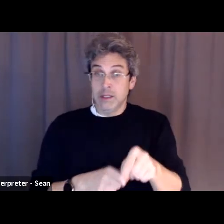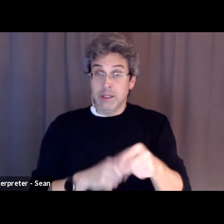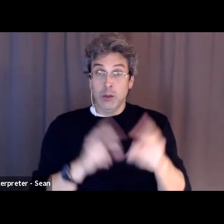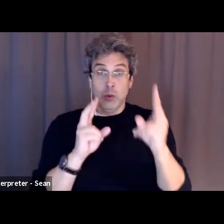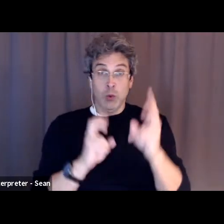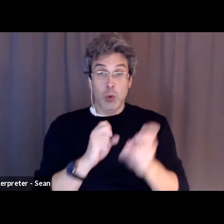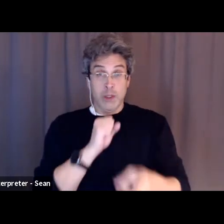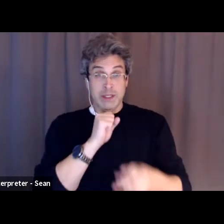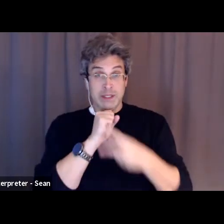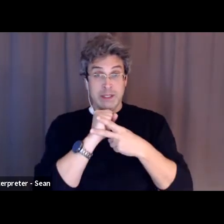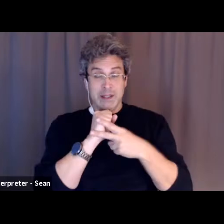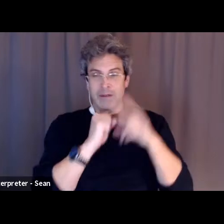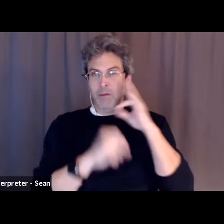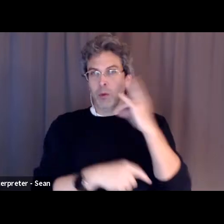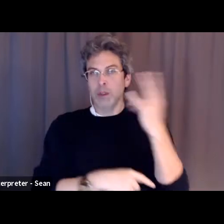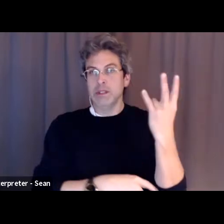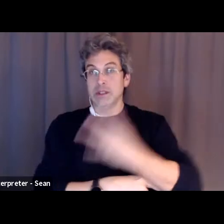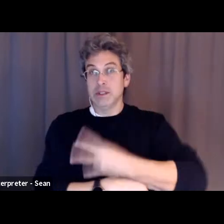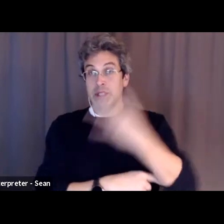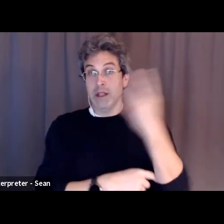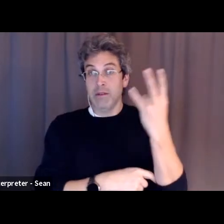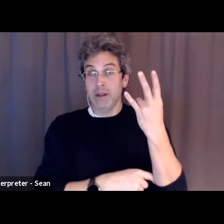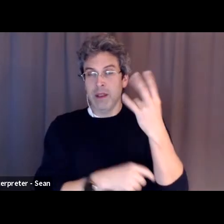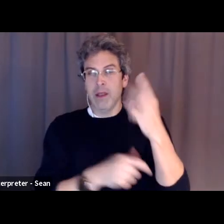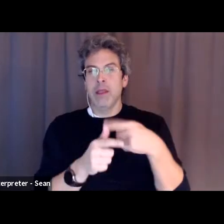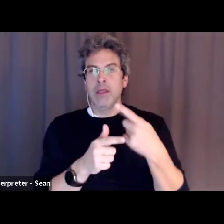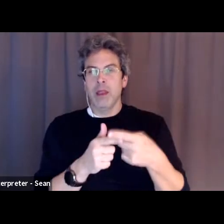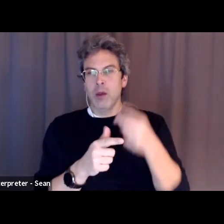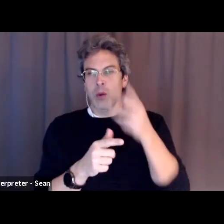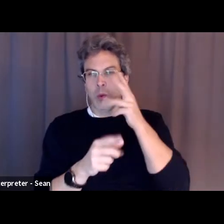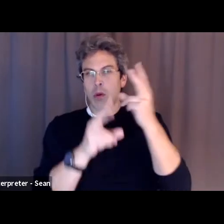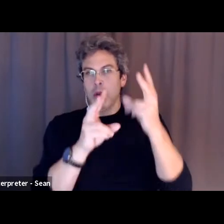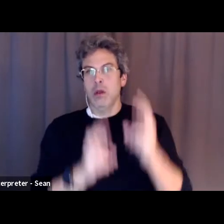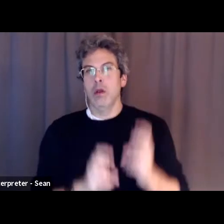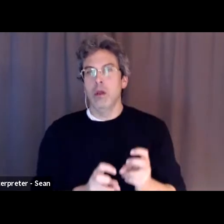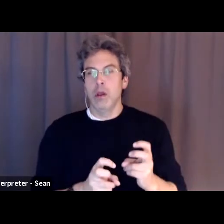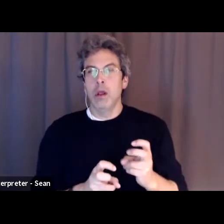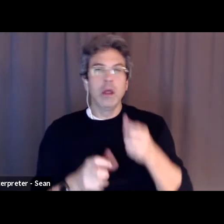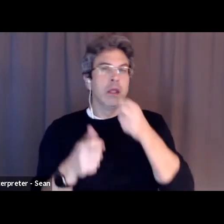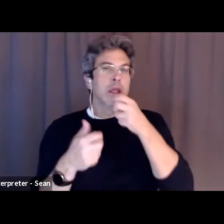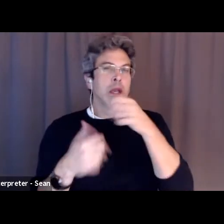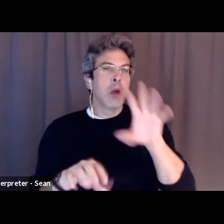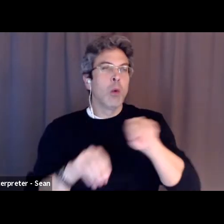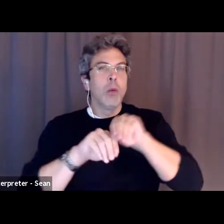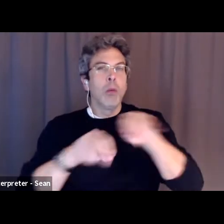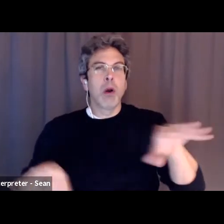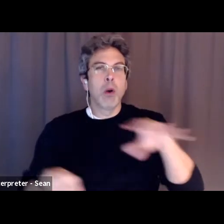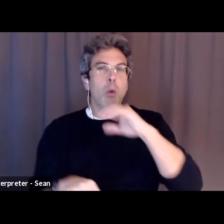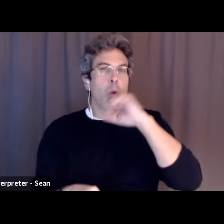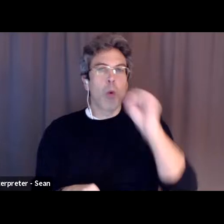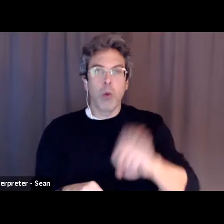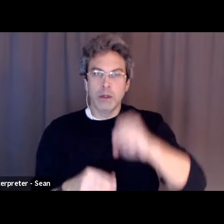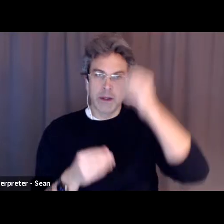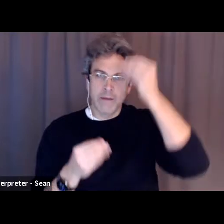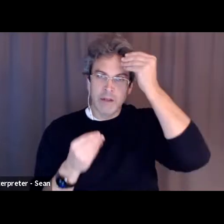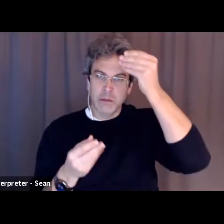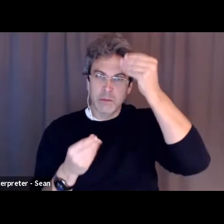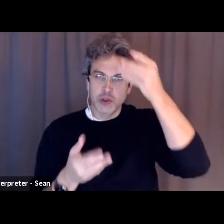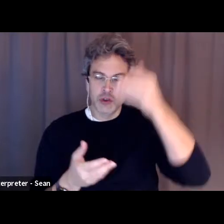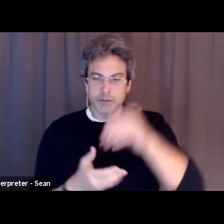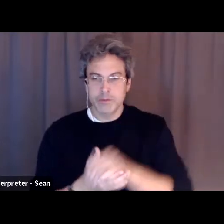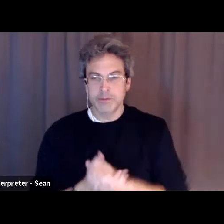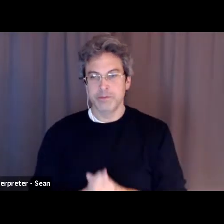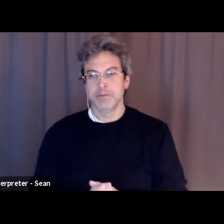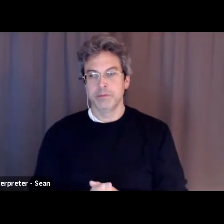date and will then be removed to deter the dissemination of any out-of-date information.